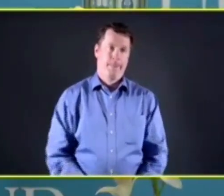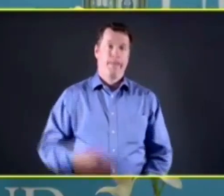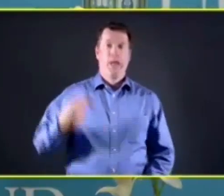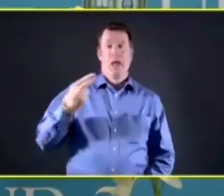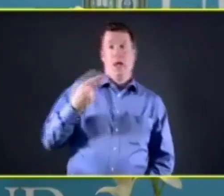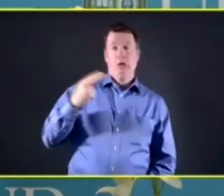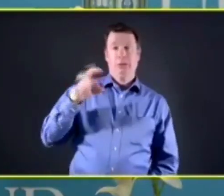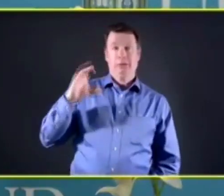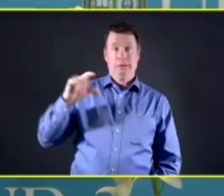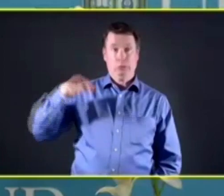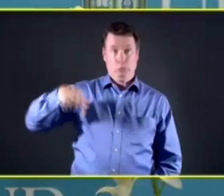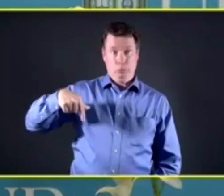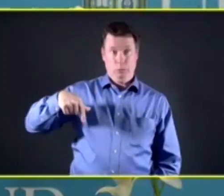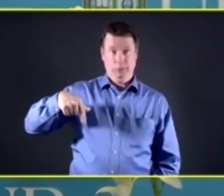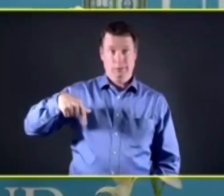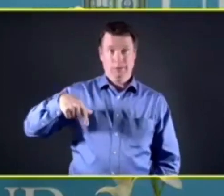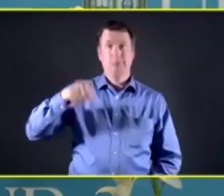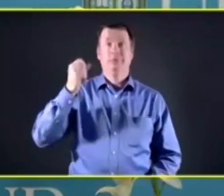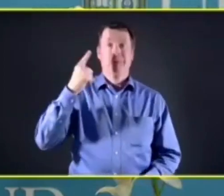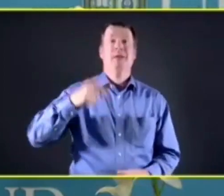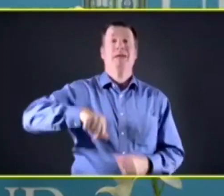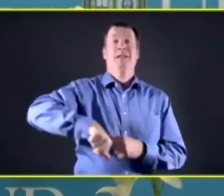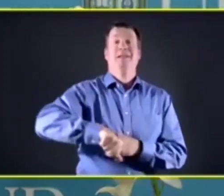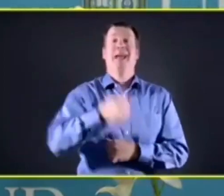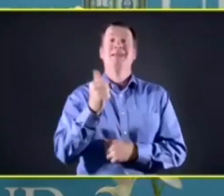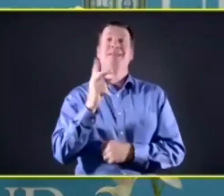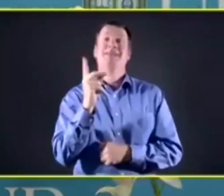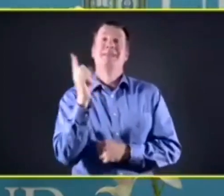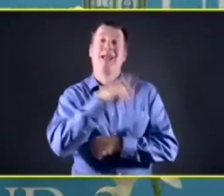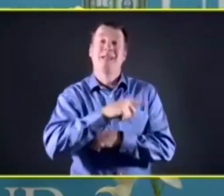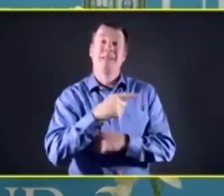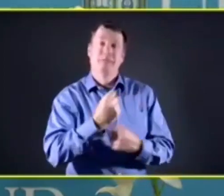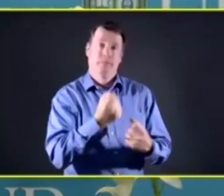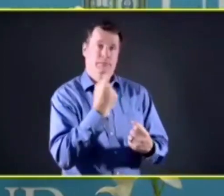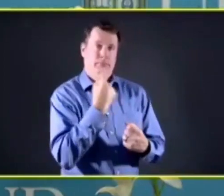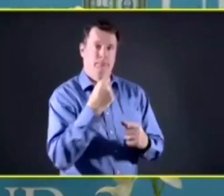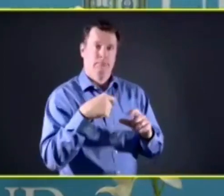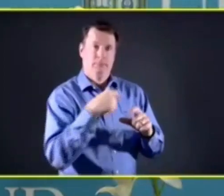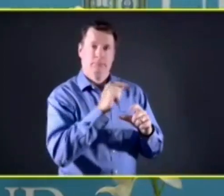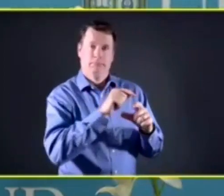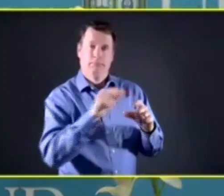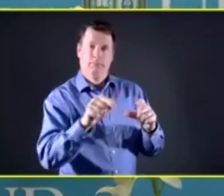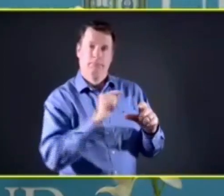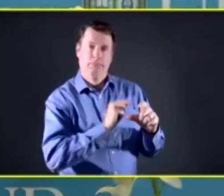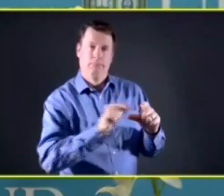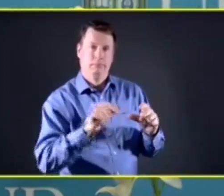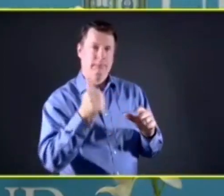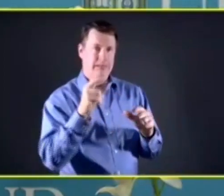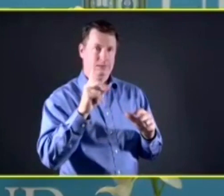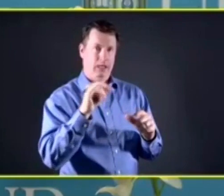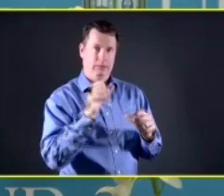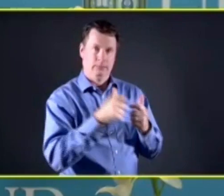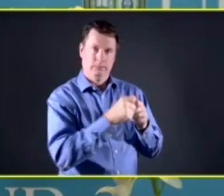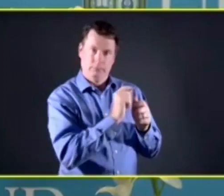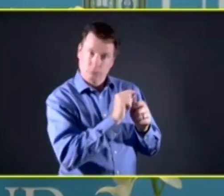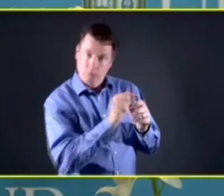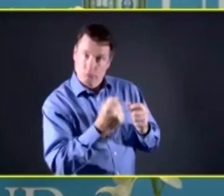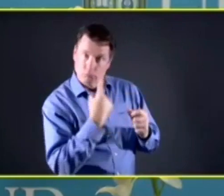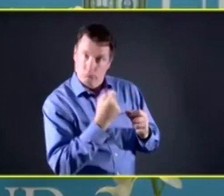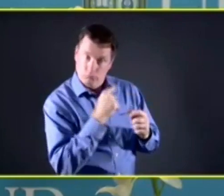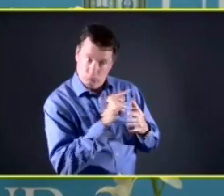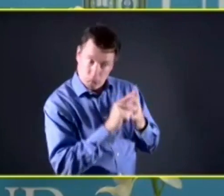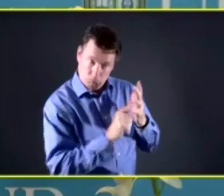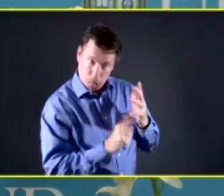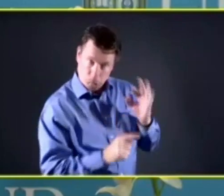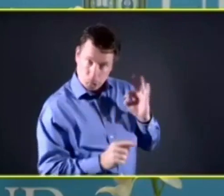And then we kind of finish in, you know, placebo controlled. We don't know who got what, quite frankly. And that's the